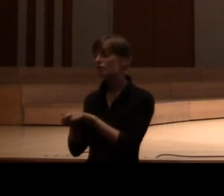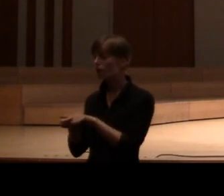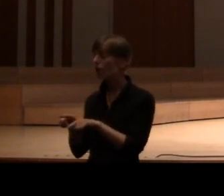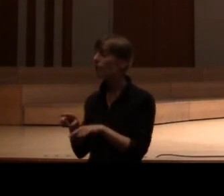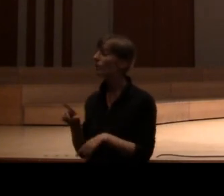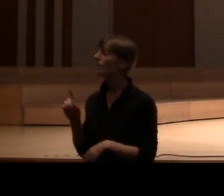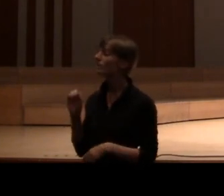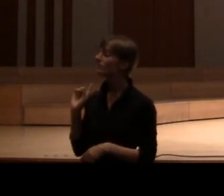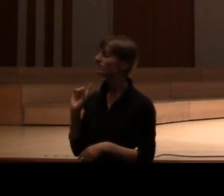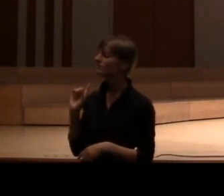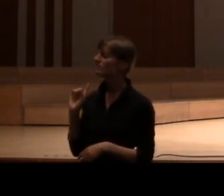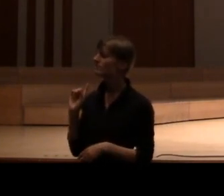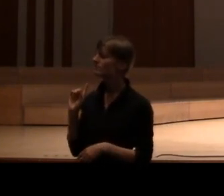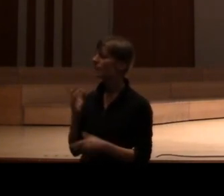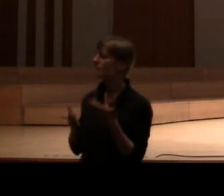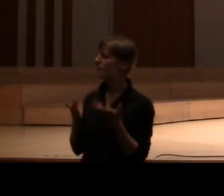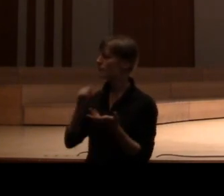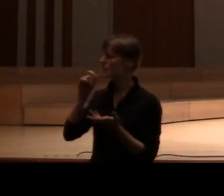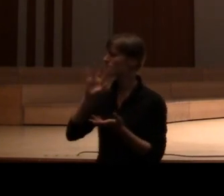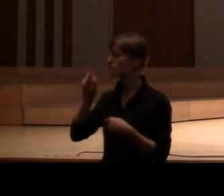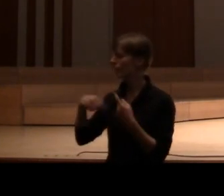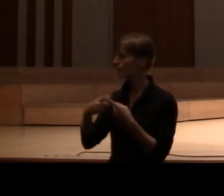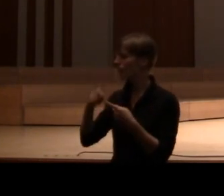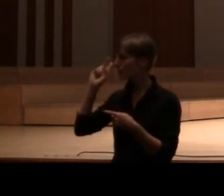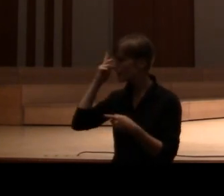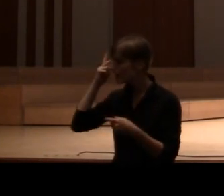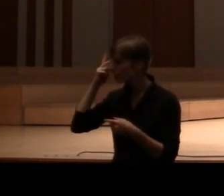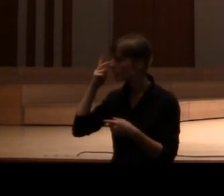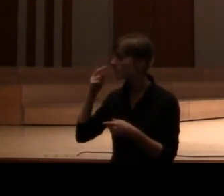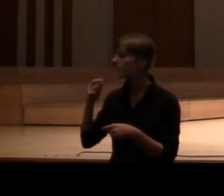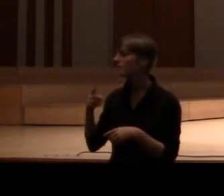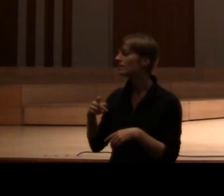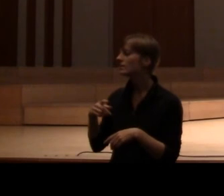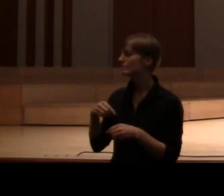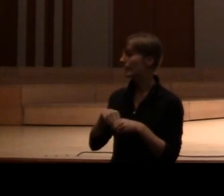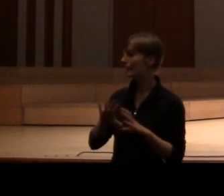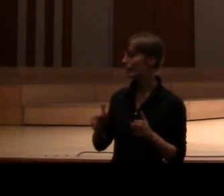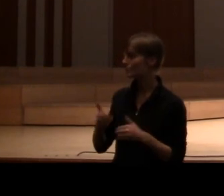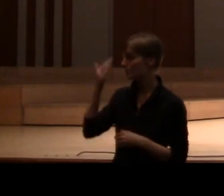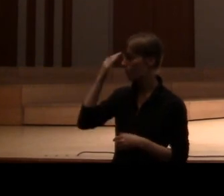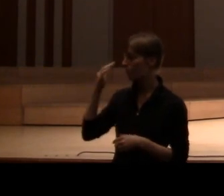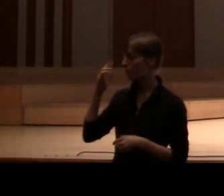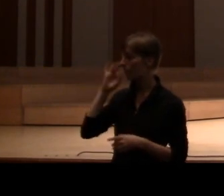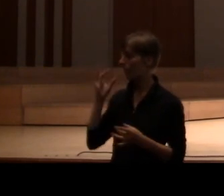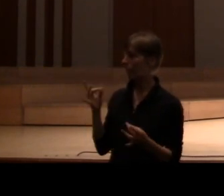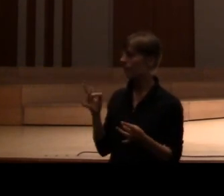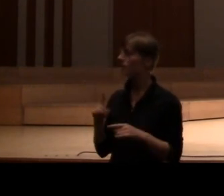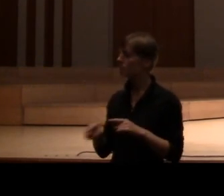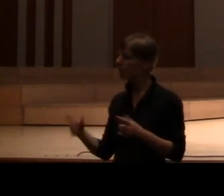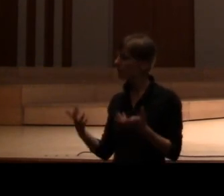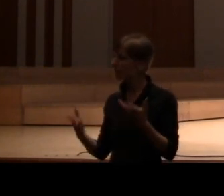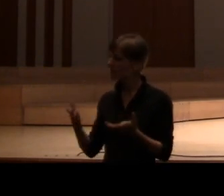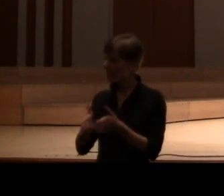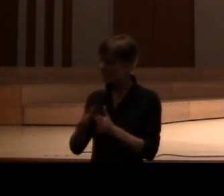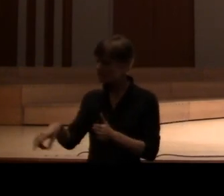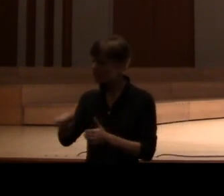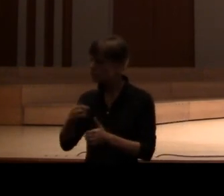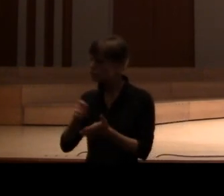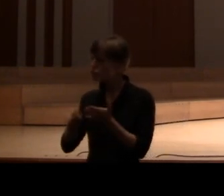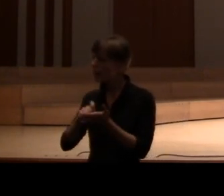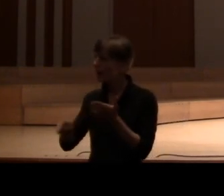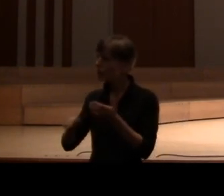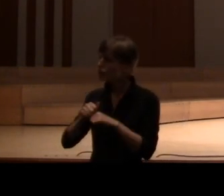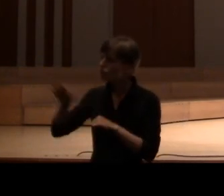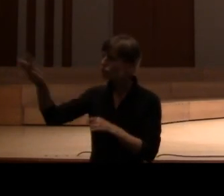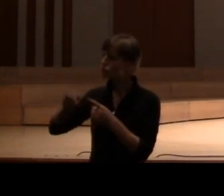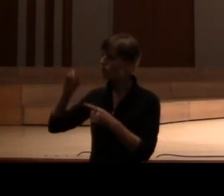maybe as much in the classroom, but ask the students write to your elected officials about a thing you really, really care about, or writing